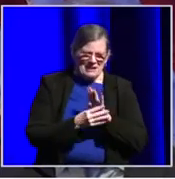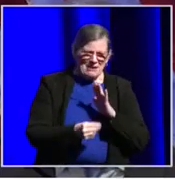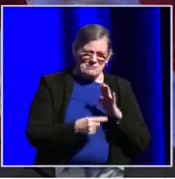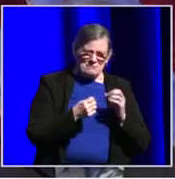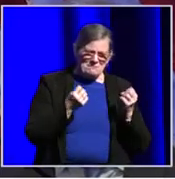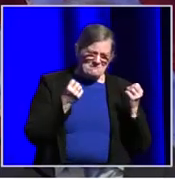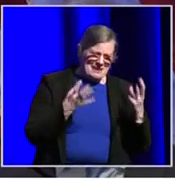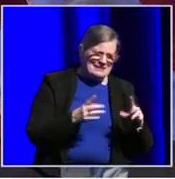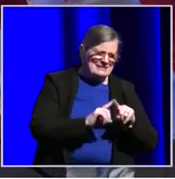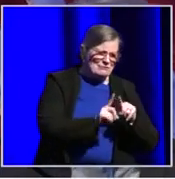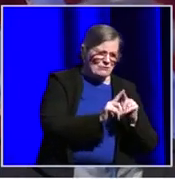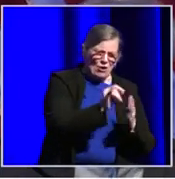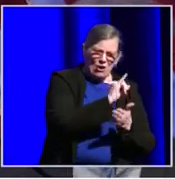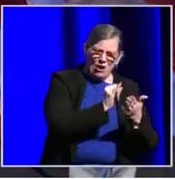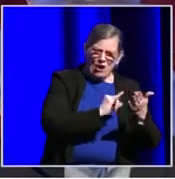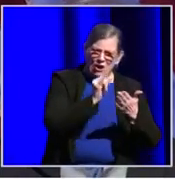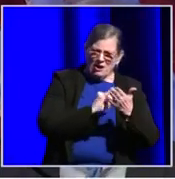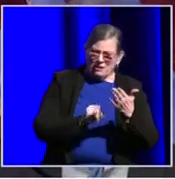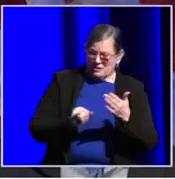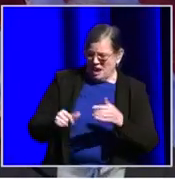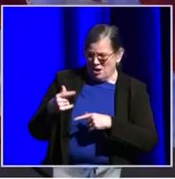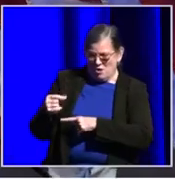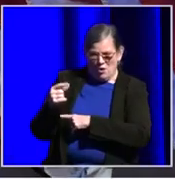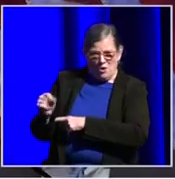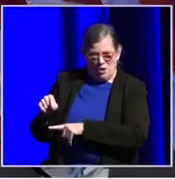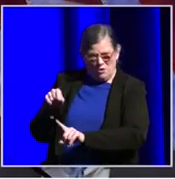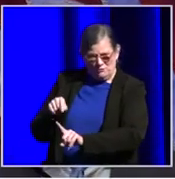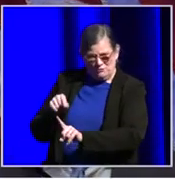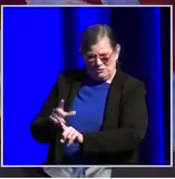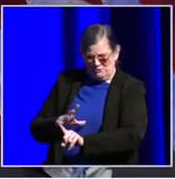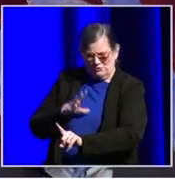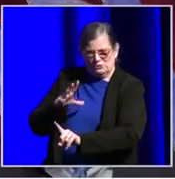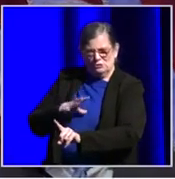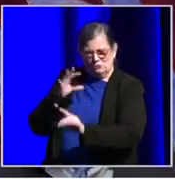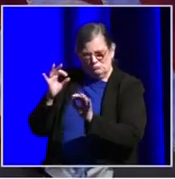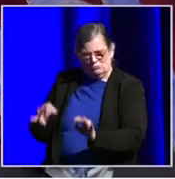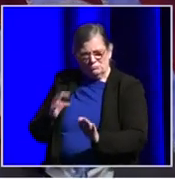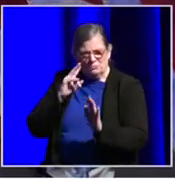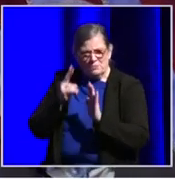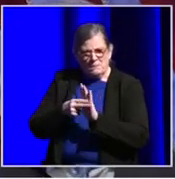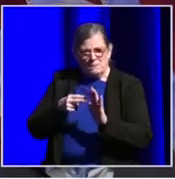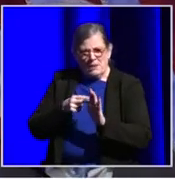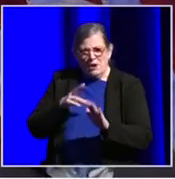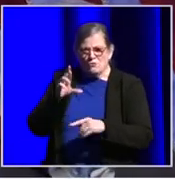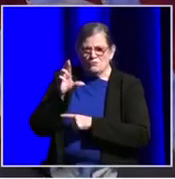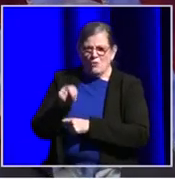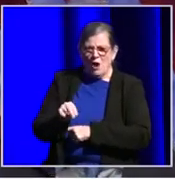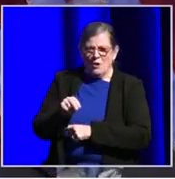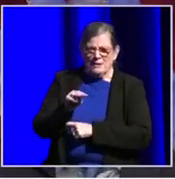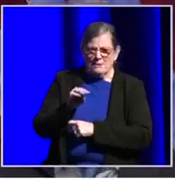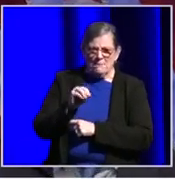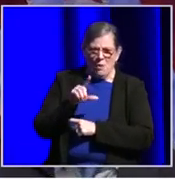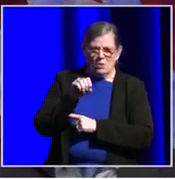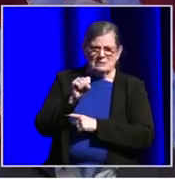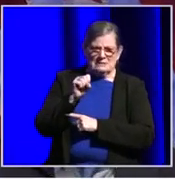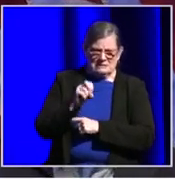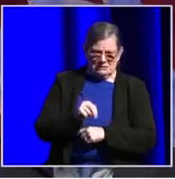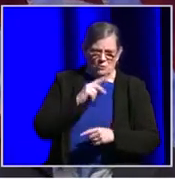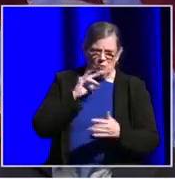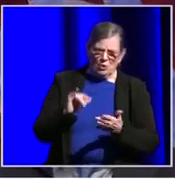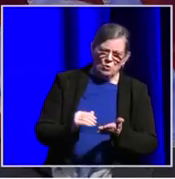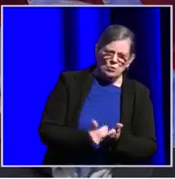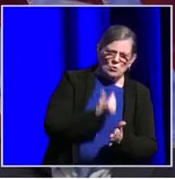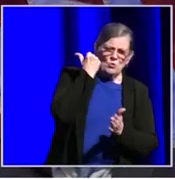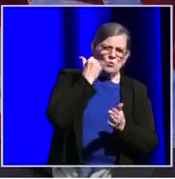our official music, and Ron Moten is winning for the culture by bringing the new go-go museum to